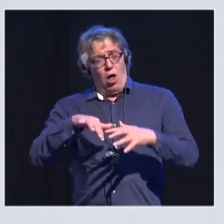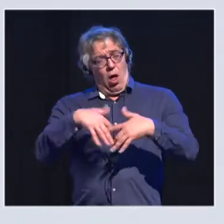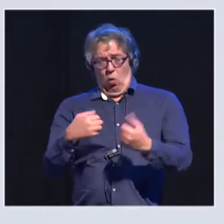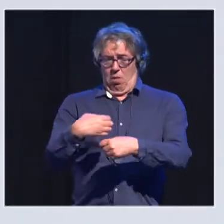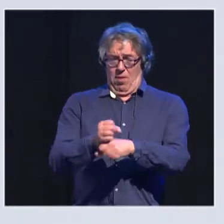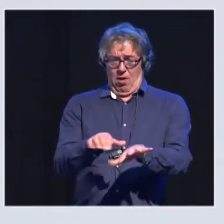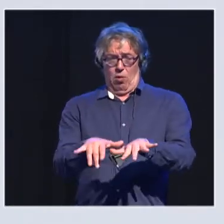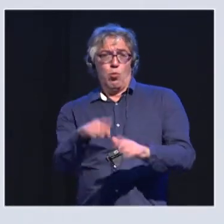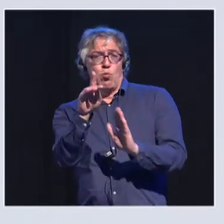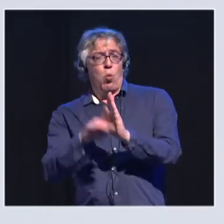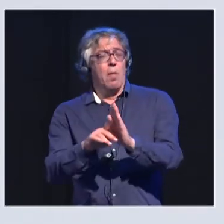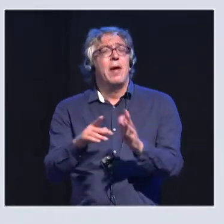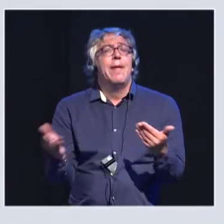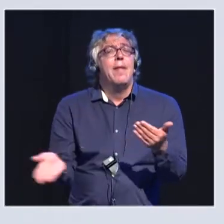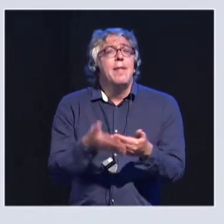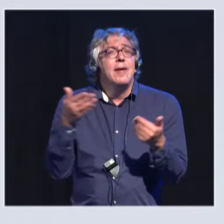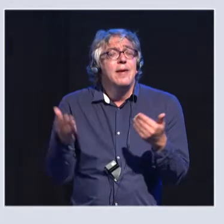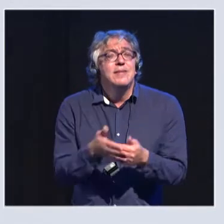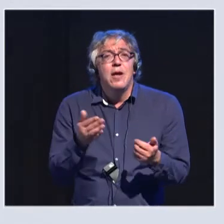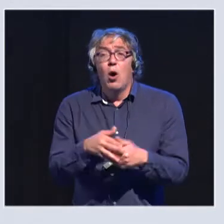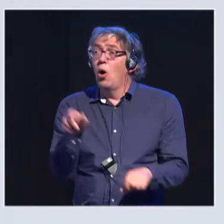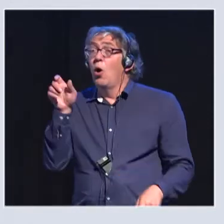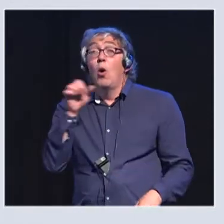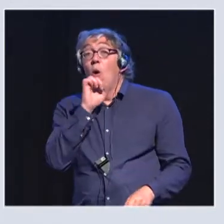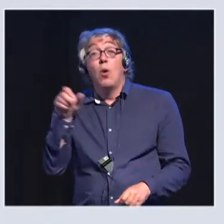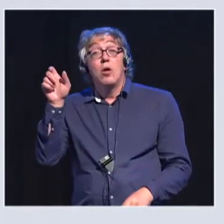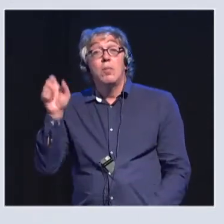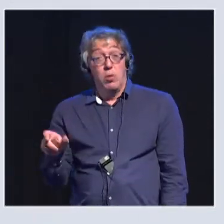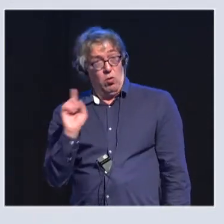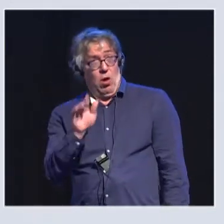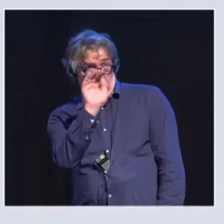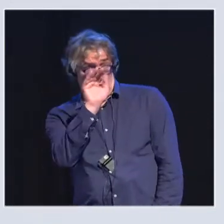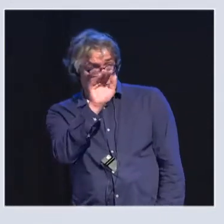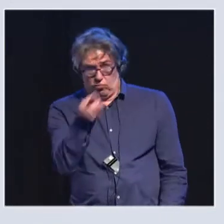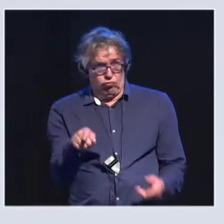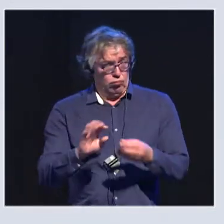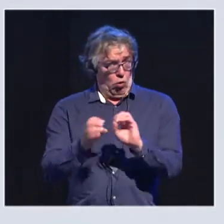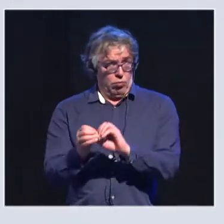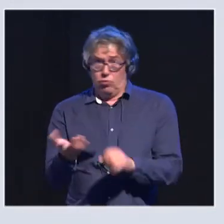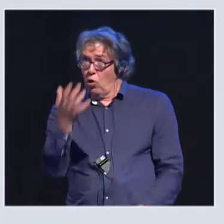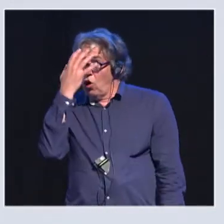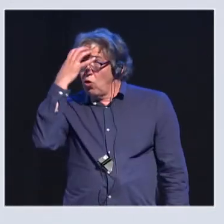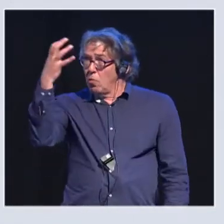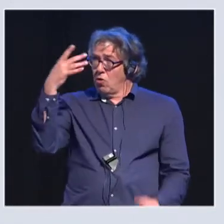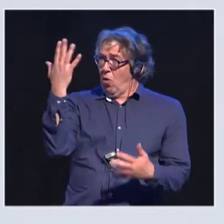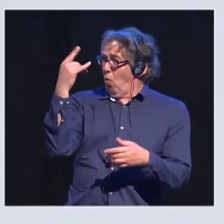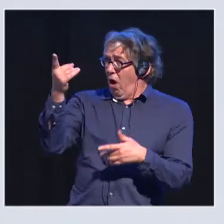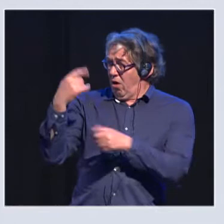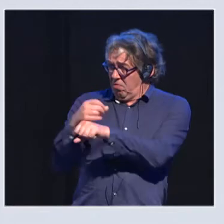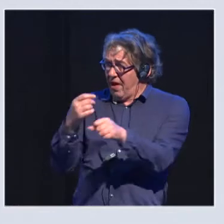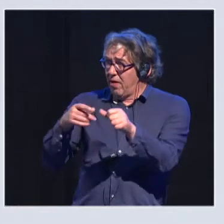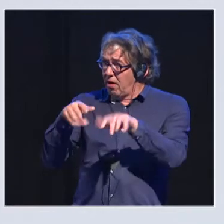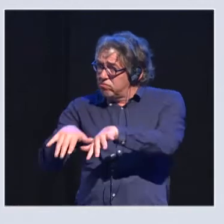solutions, then they would like to ask for that kind of solutions from other state institutions, from private sector, and